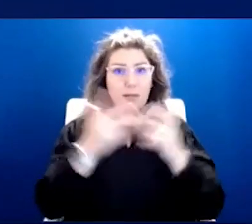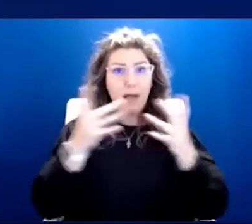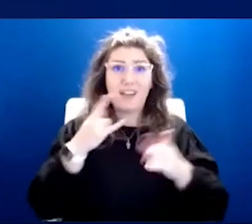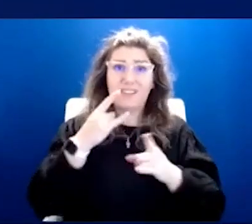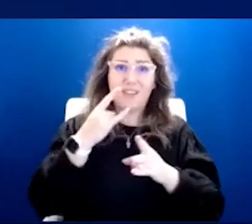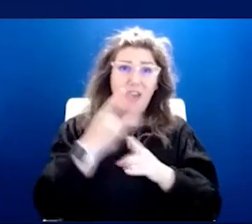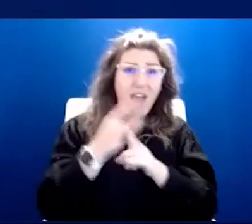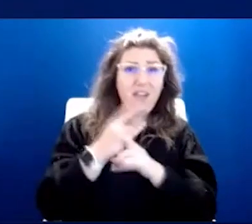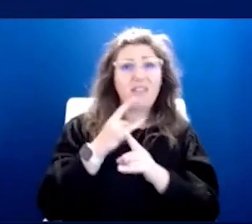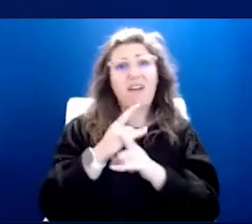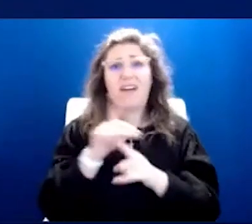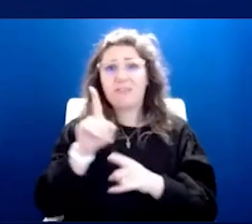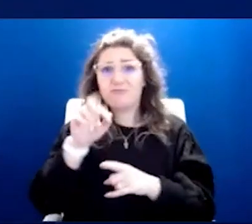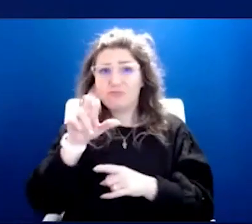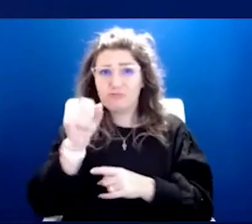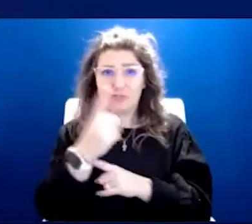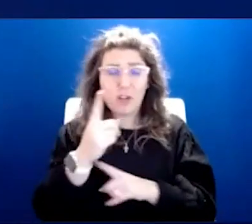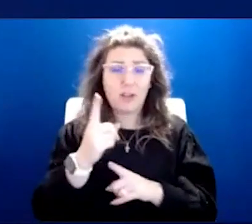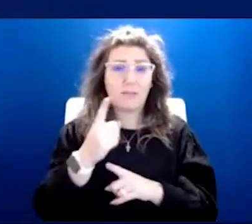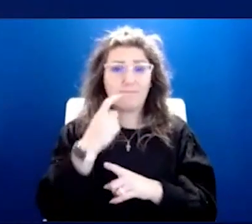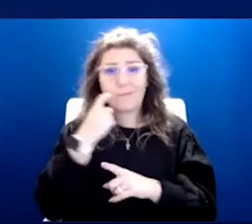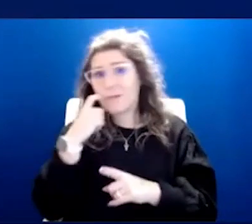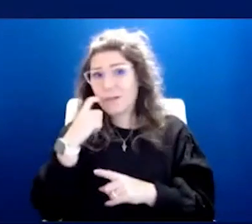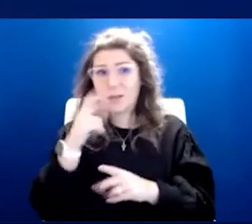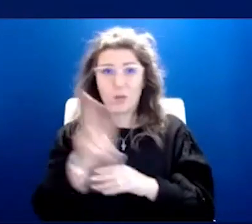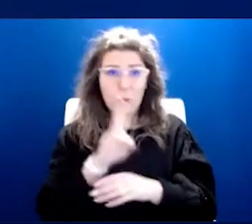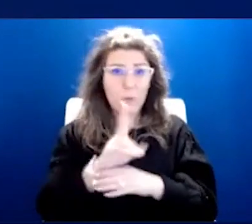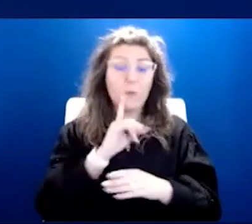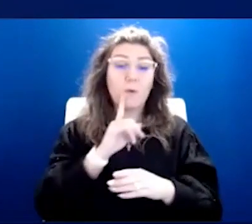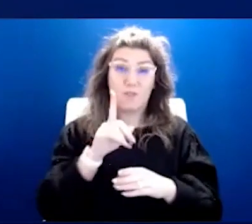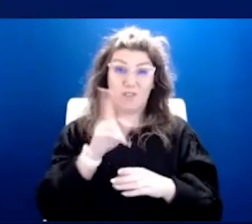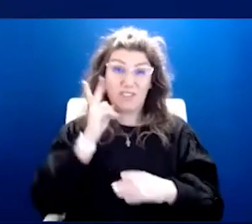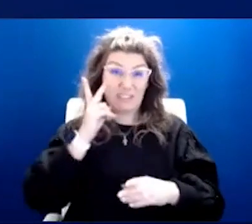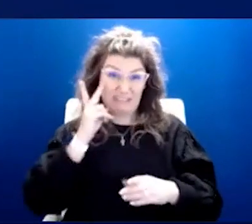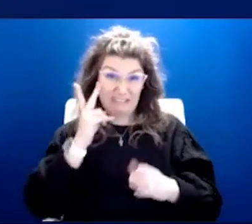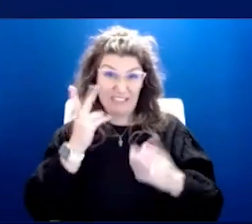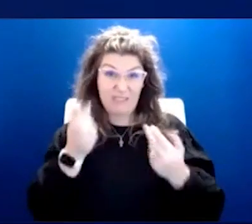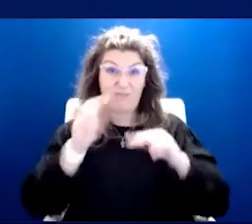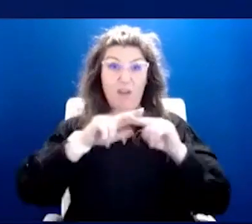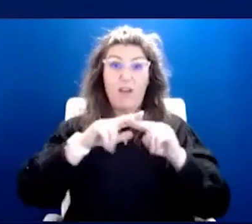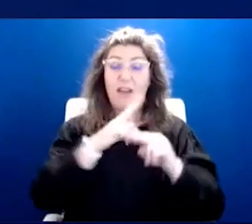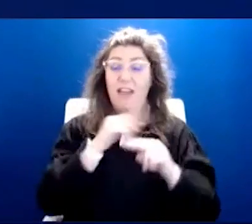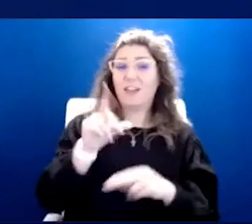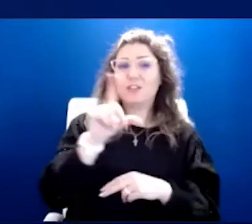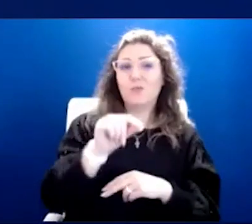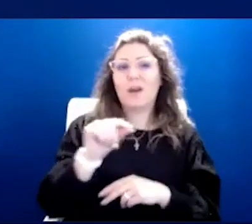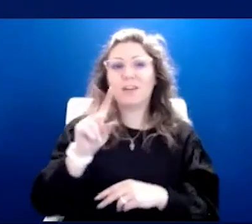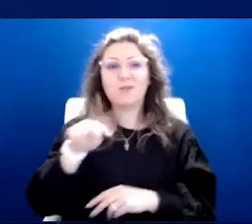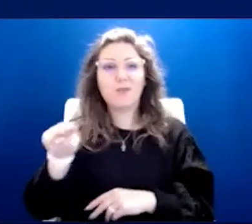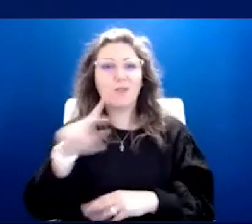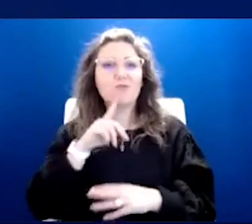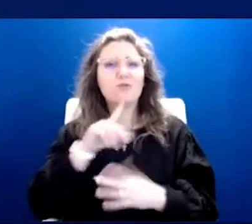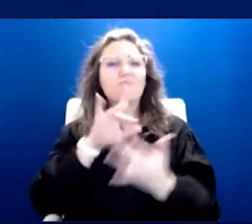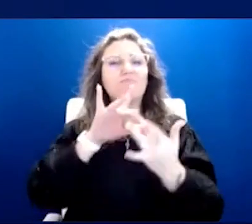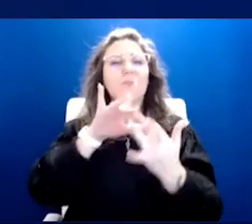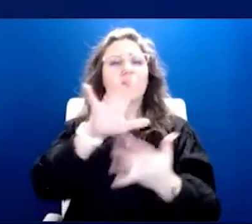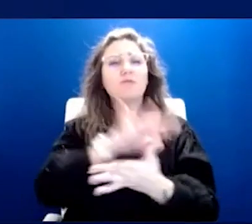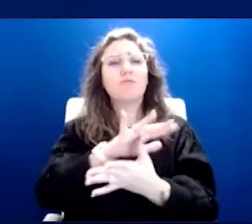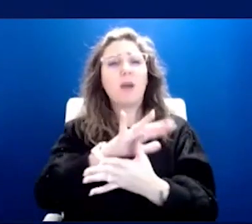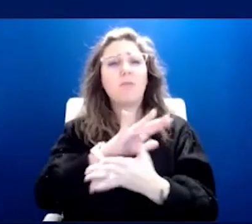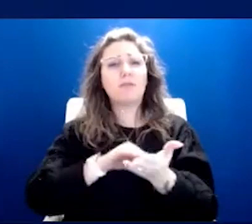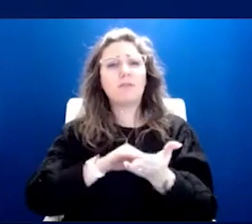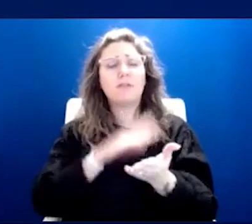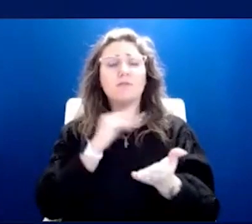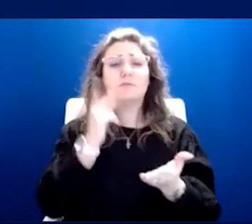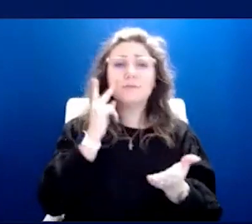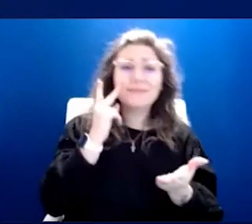So I'm kind of thinking maybe 2022 is the year of stay in touch with your primary care physician and think about seeing them an